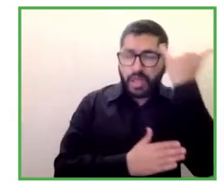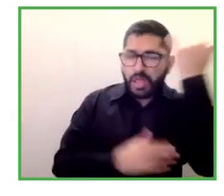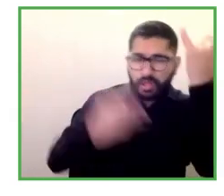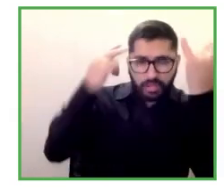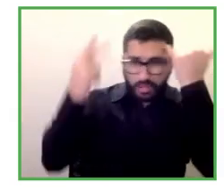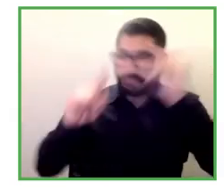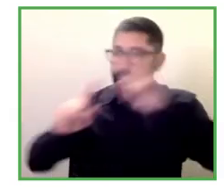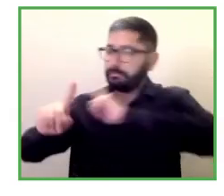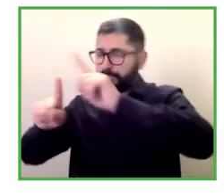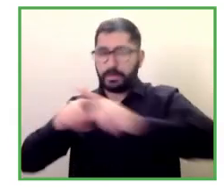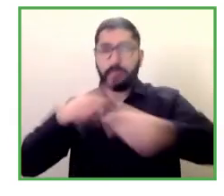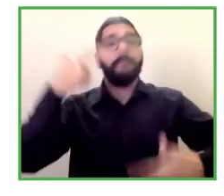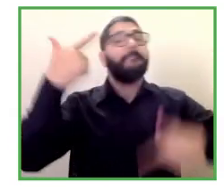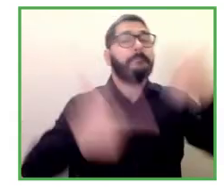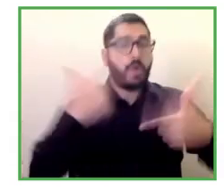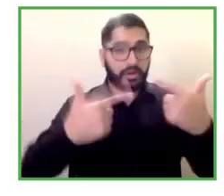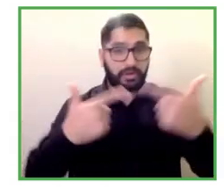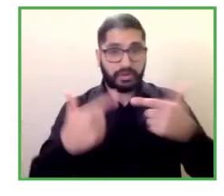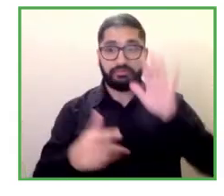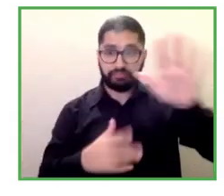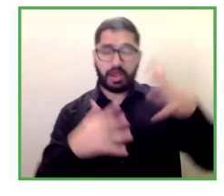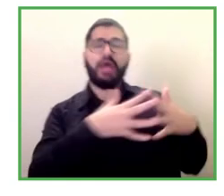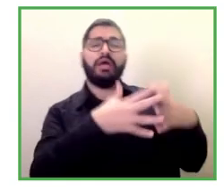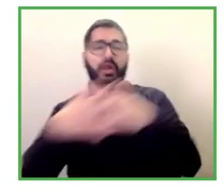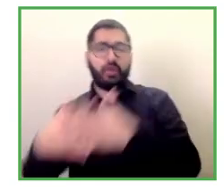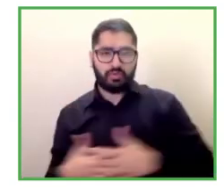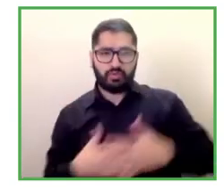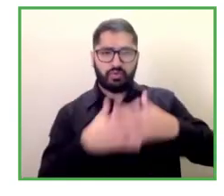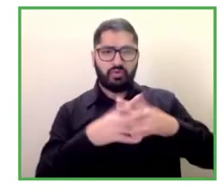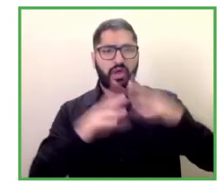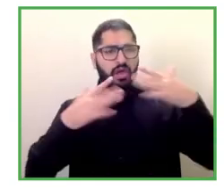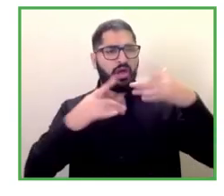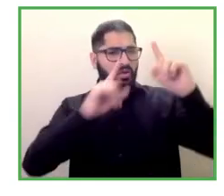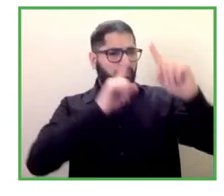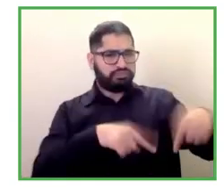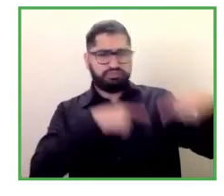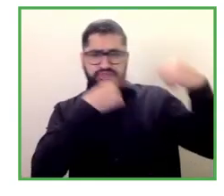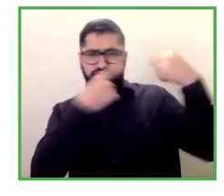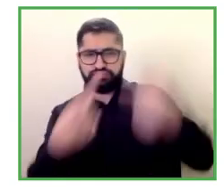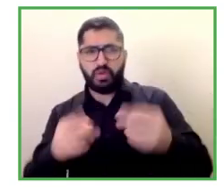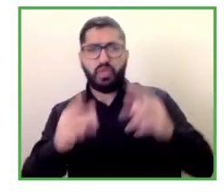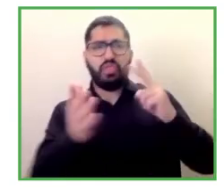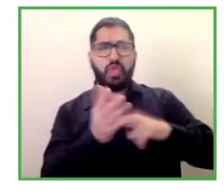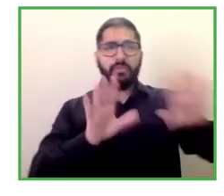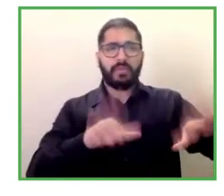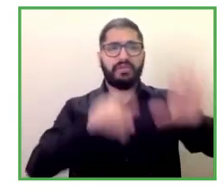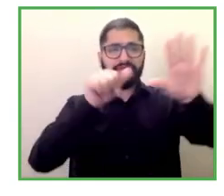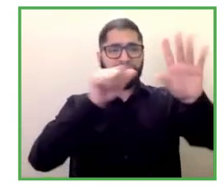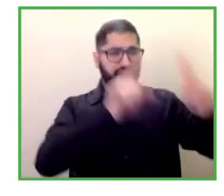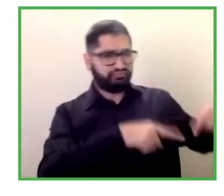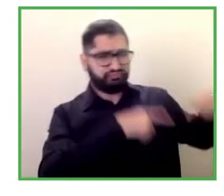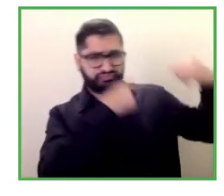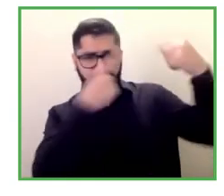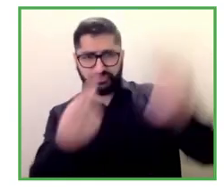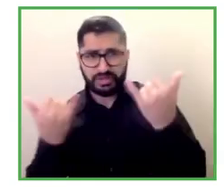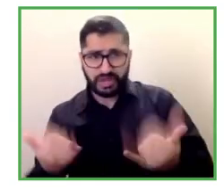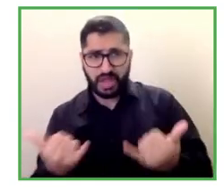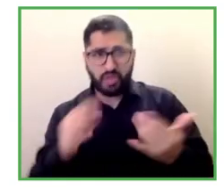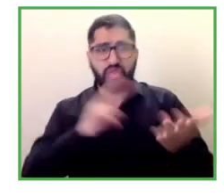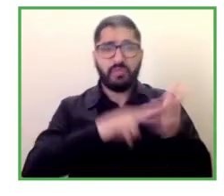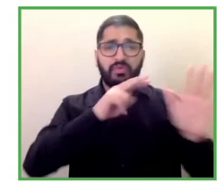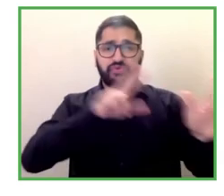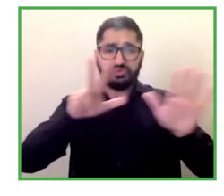to 2019, we were able to establish the trends for those requests, which also